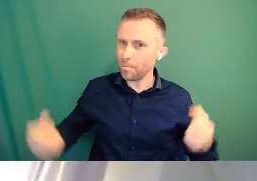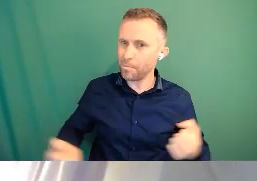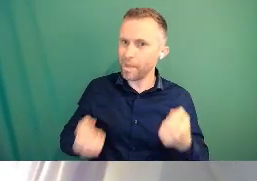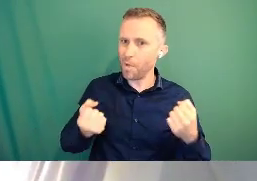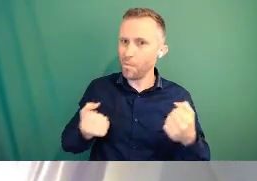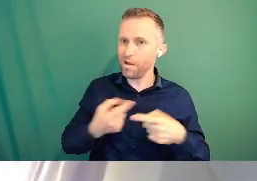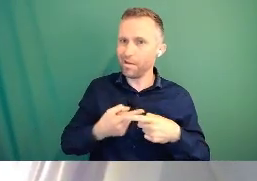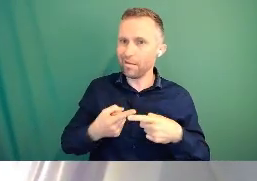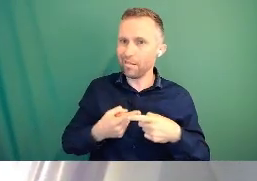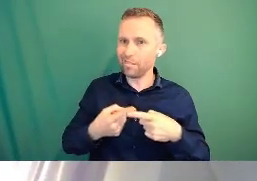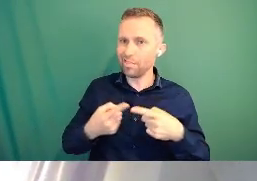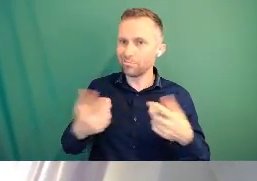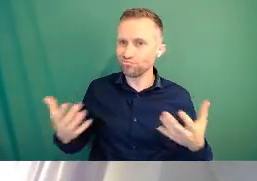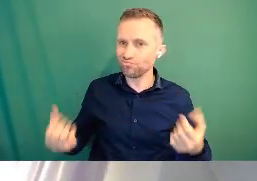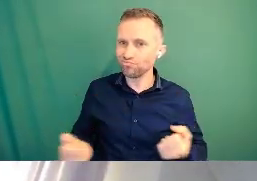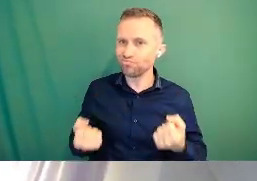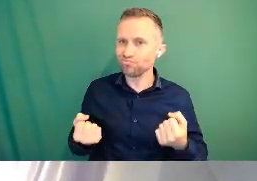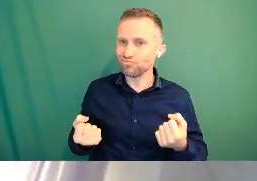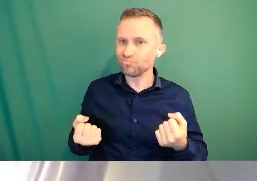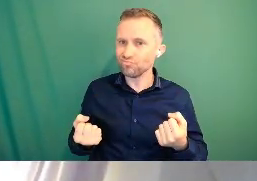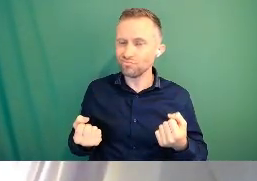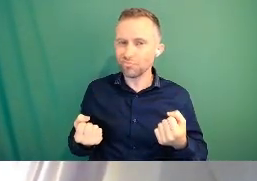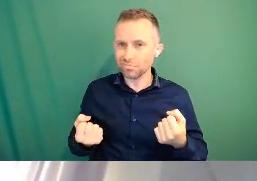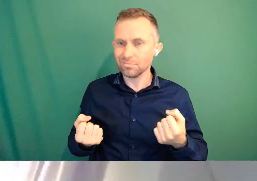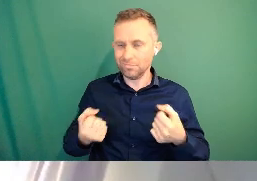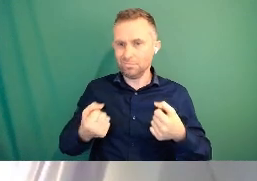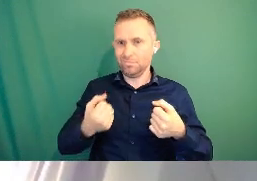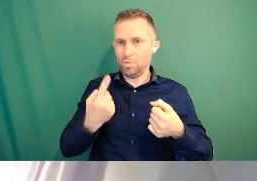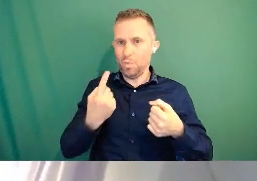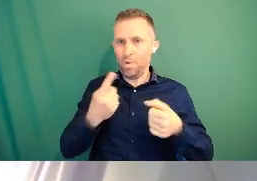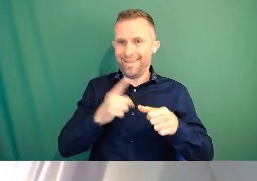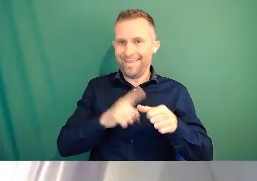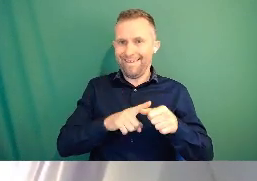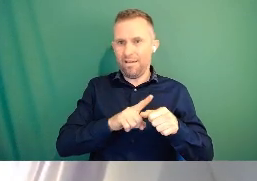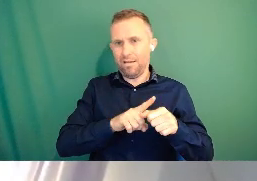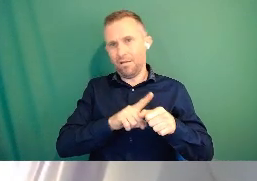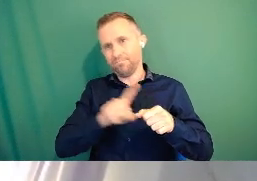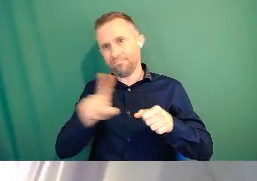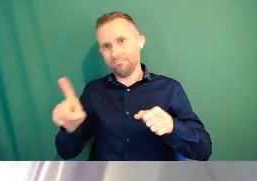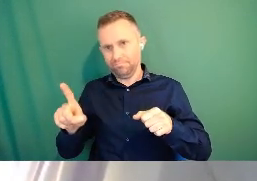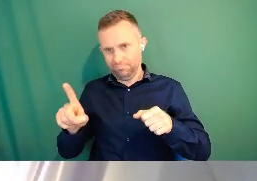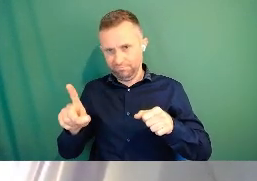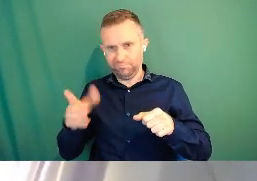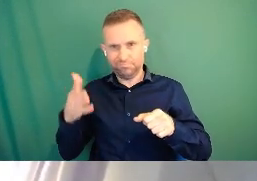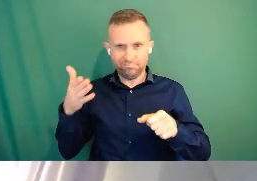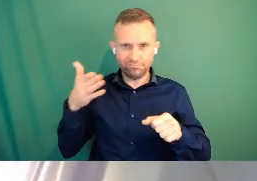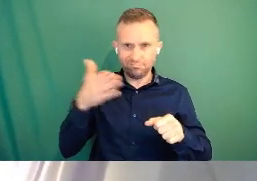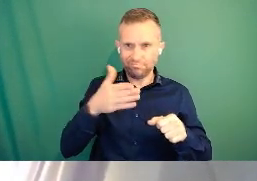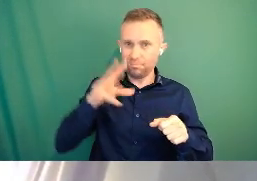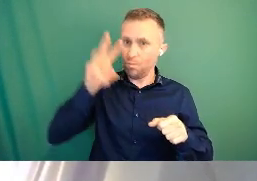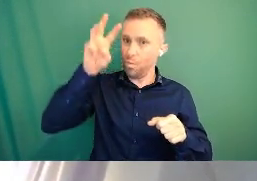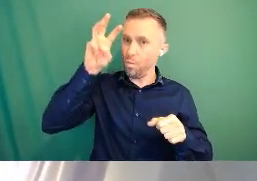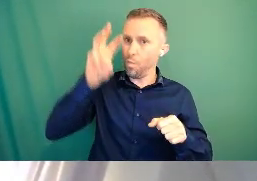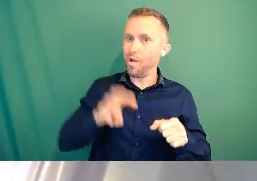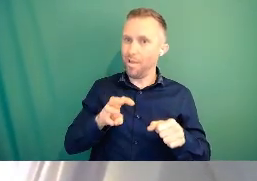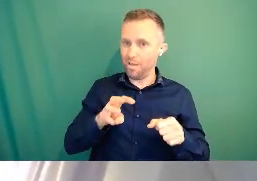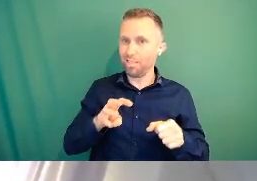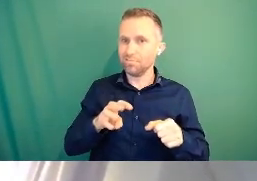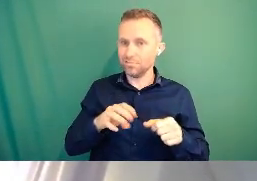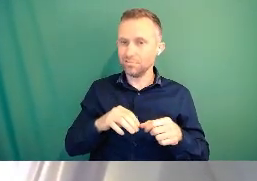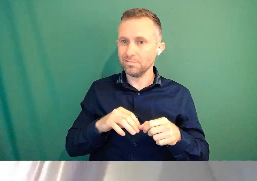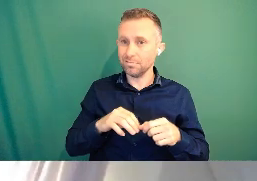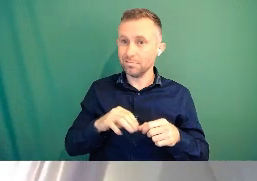basically gain power in the whole of England. The year after that, he set focus on Wales. Obviously, the